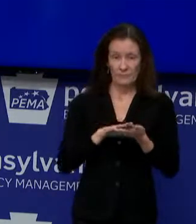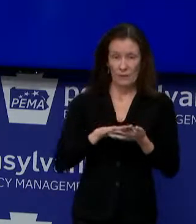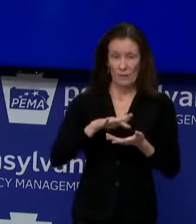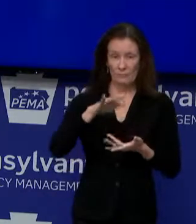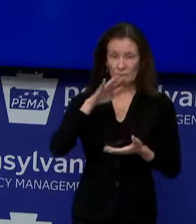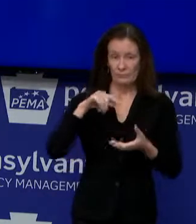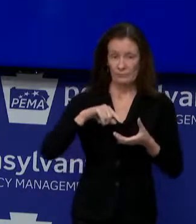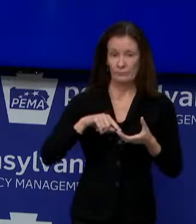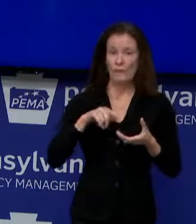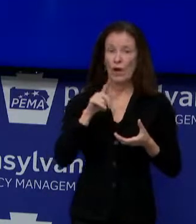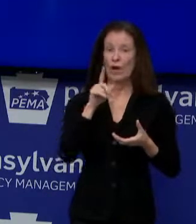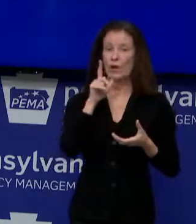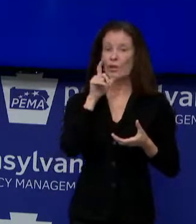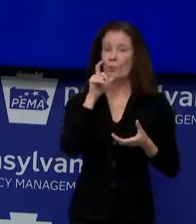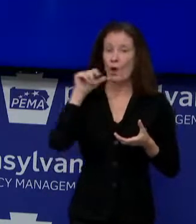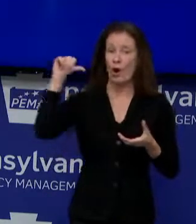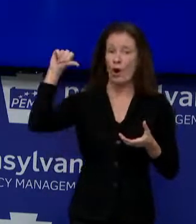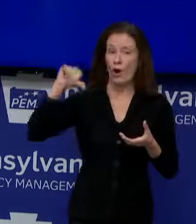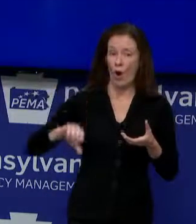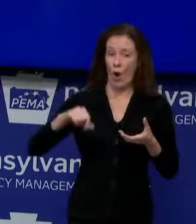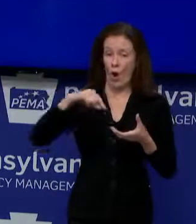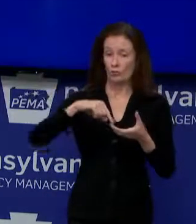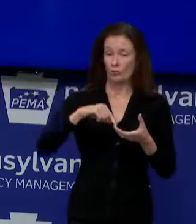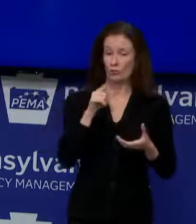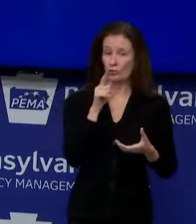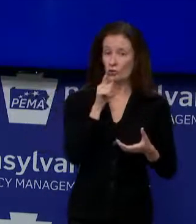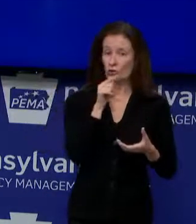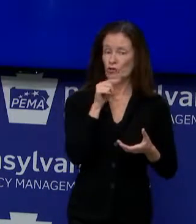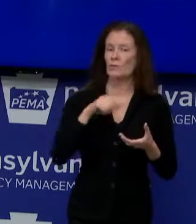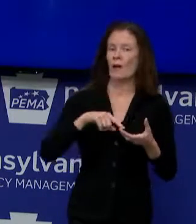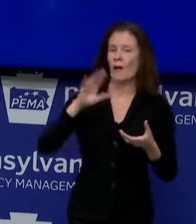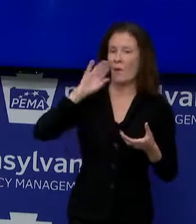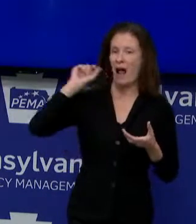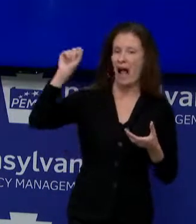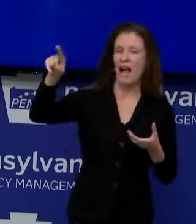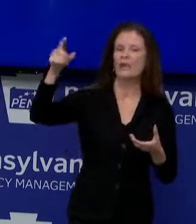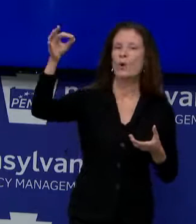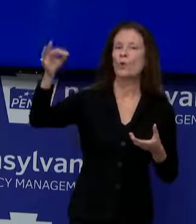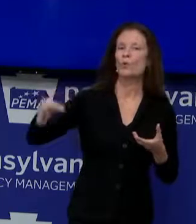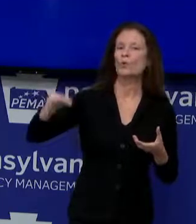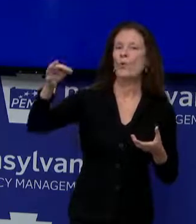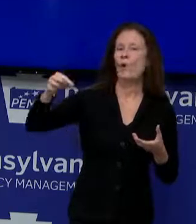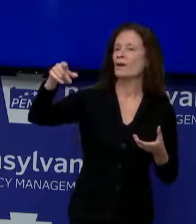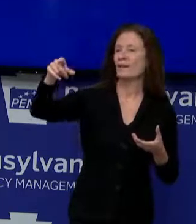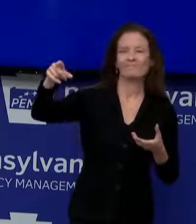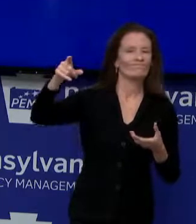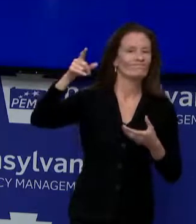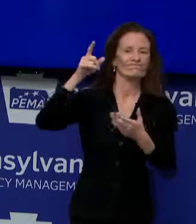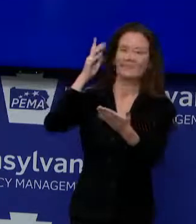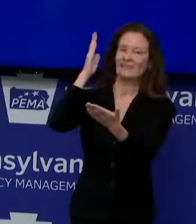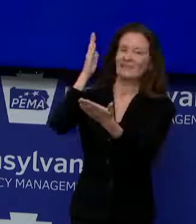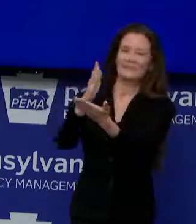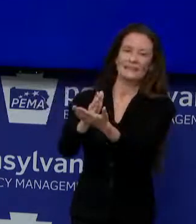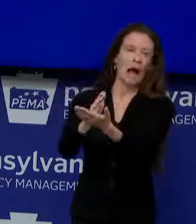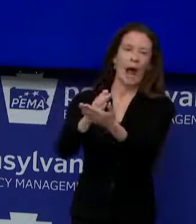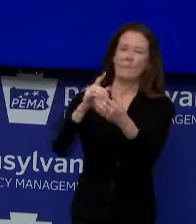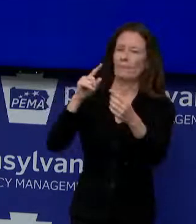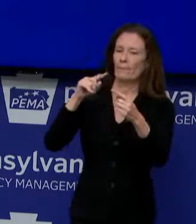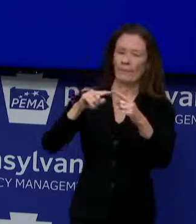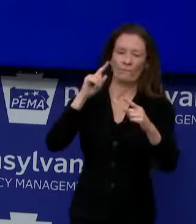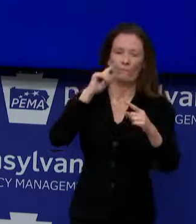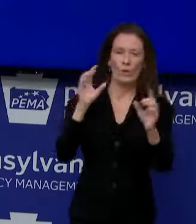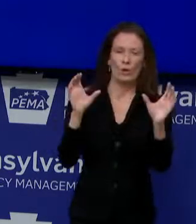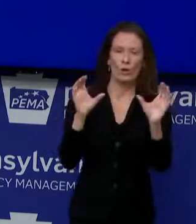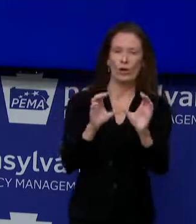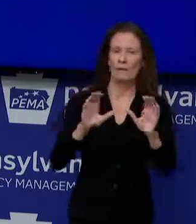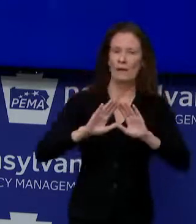candidate, did ask the court to enjoin us from certifying the results of that election. The court denied that,